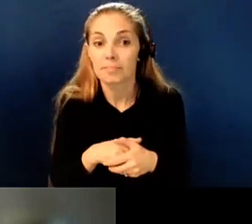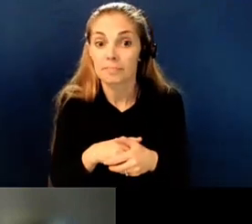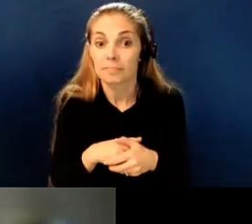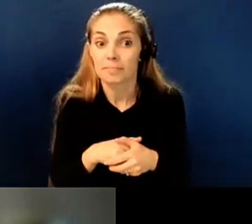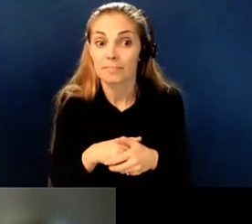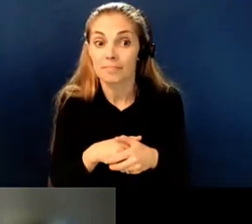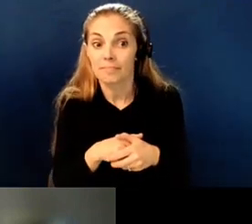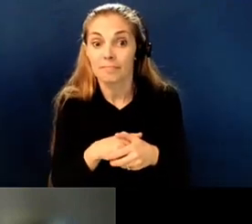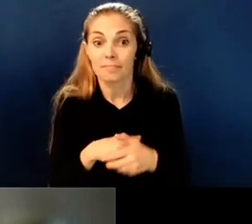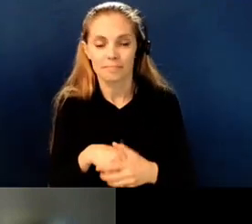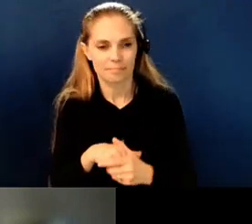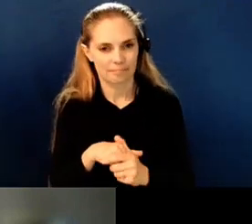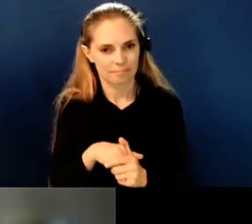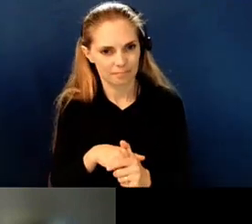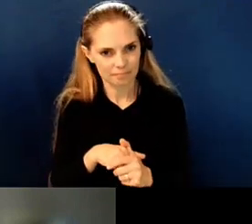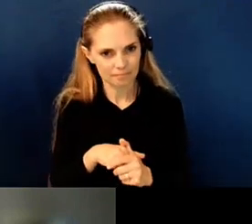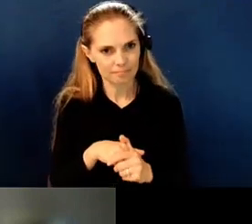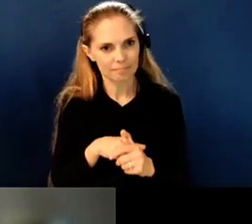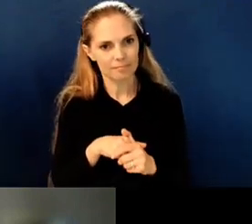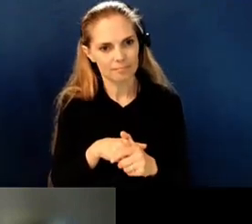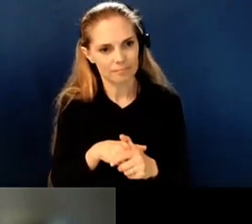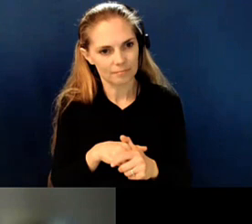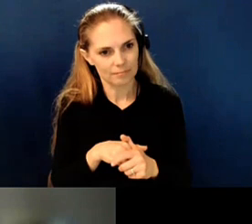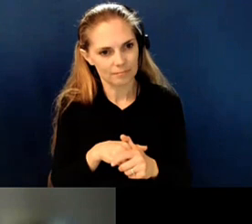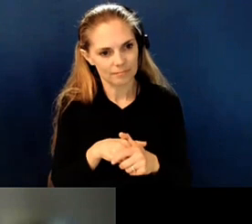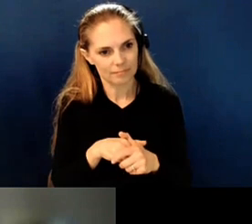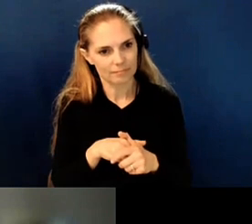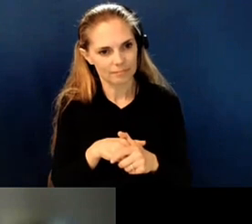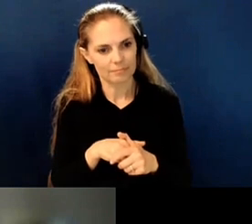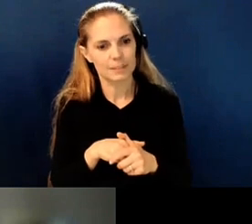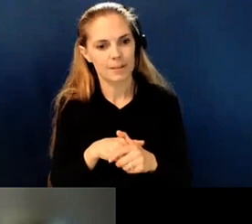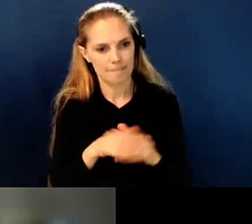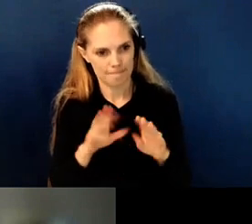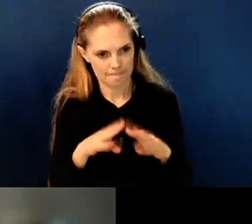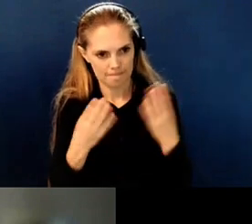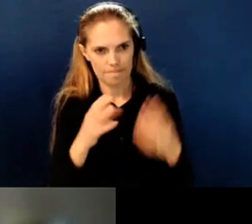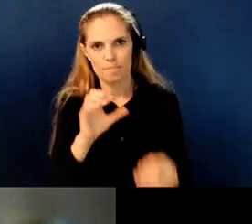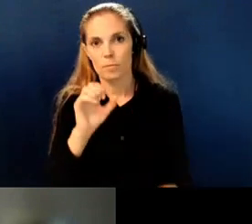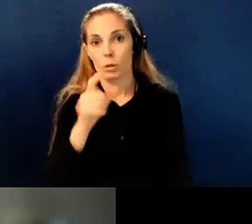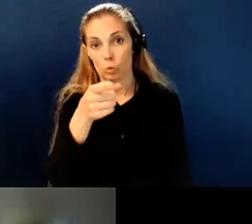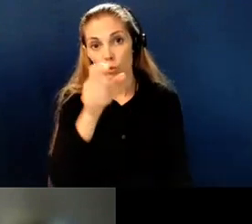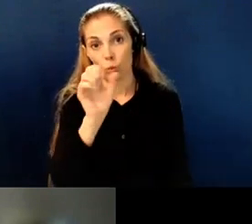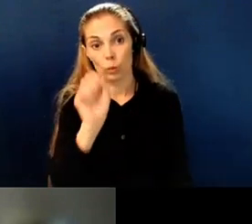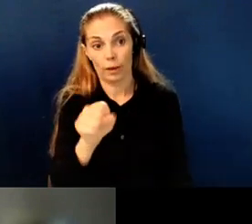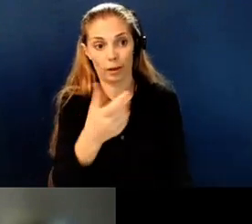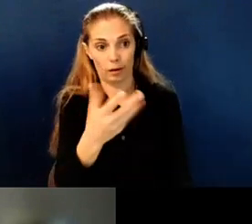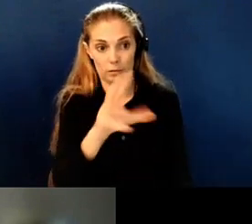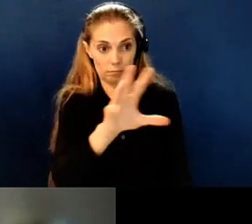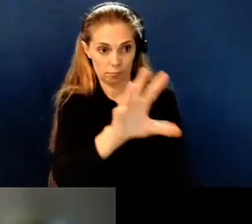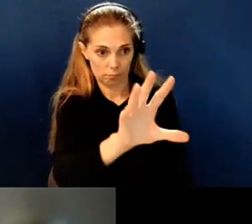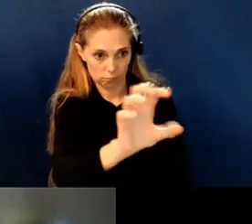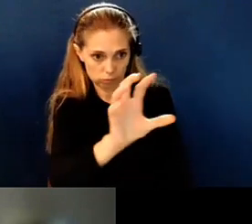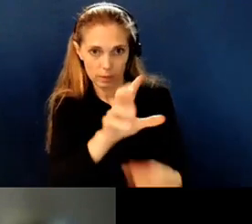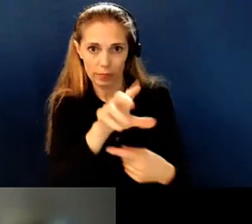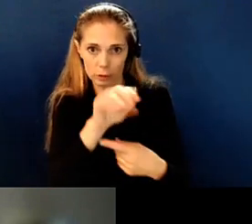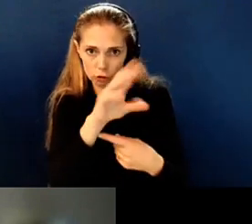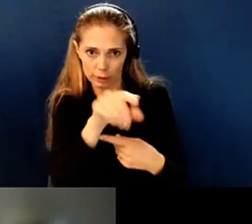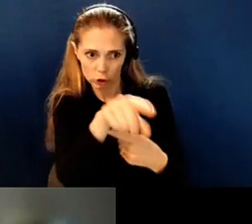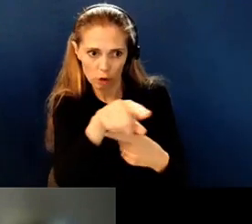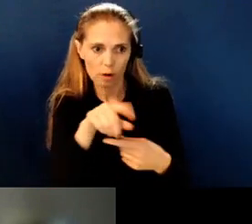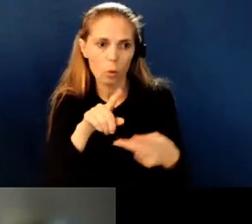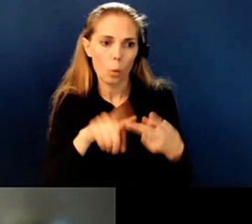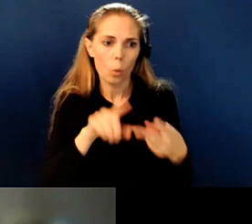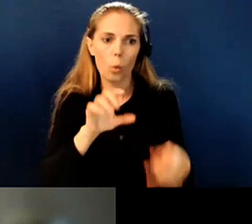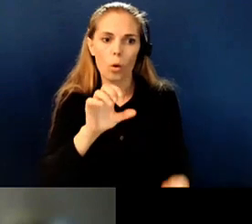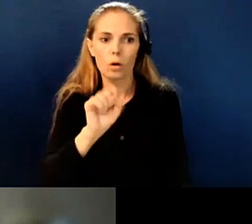again, or the Slido app. Going to slido.com, putting in the code. What are your thoughts? What's your feedback so far? Could this